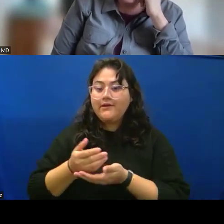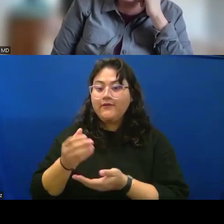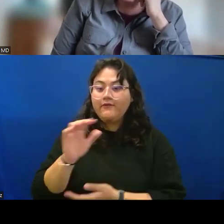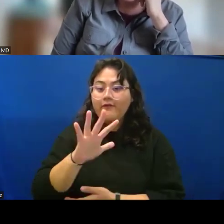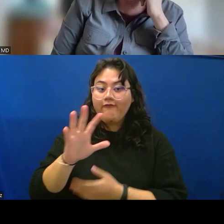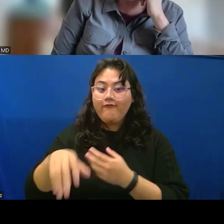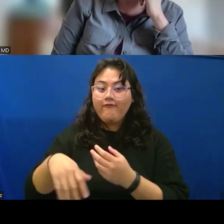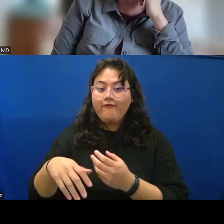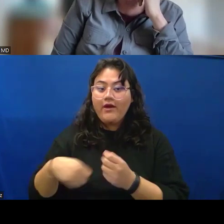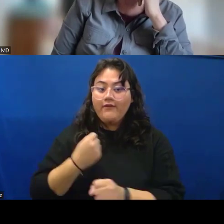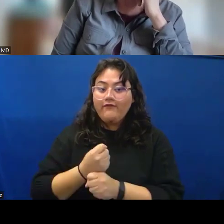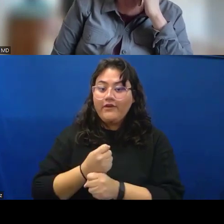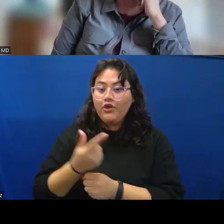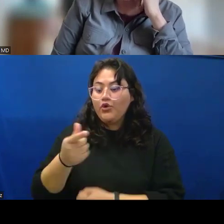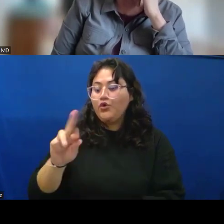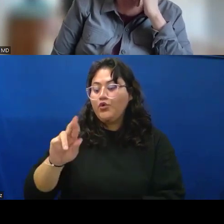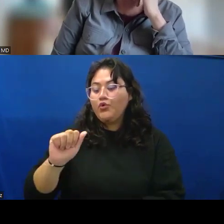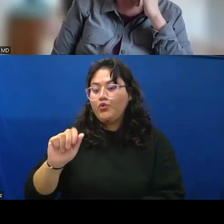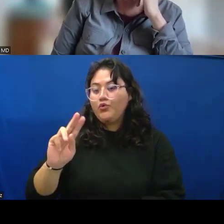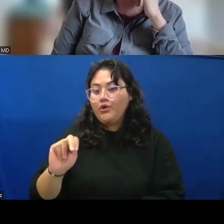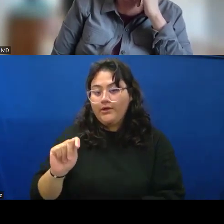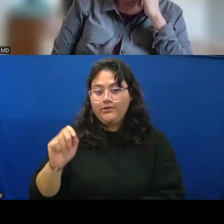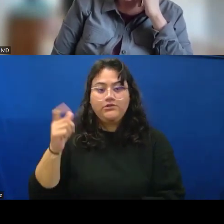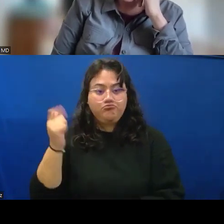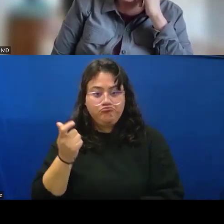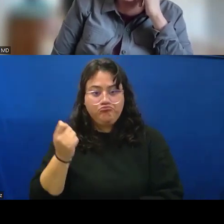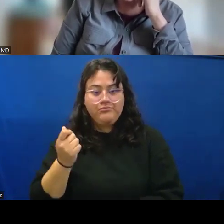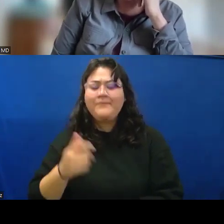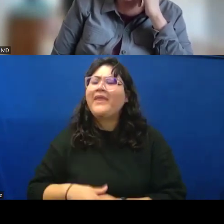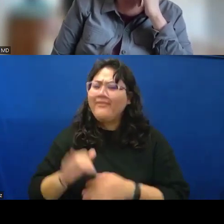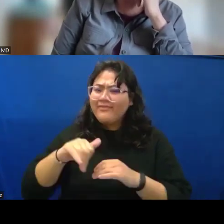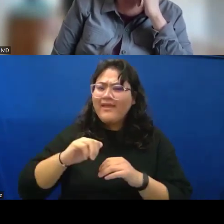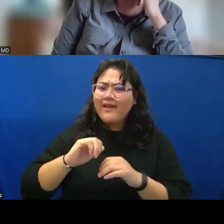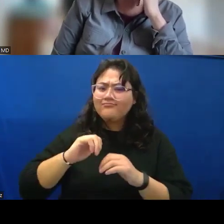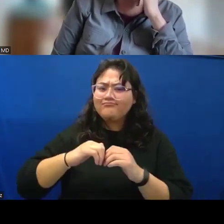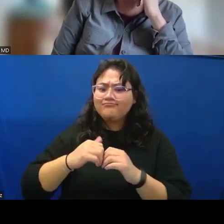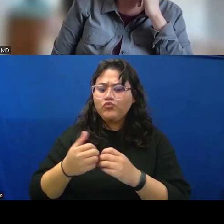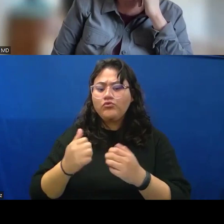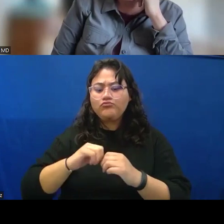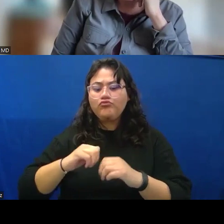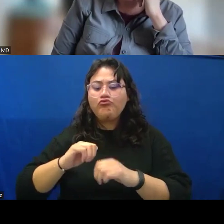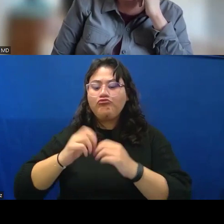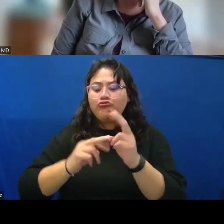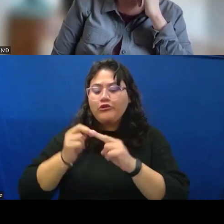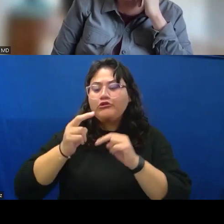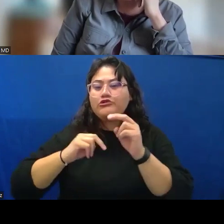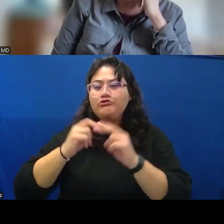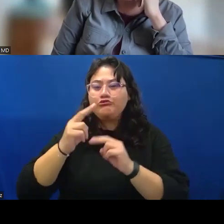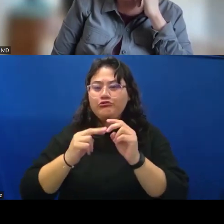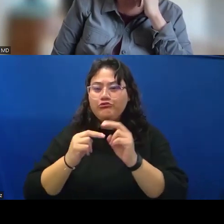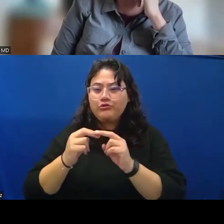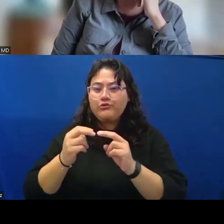And part of this was the creation of an advisory committee that had about 12 members. These